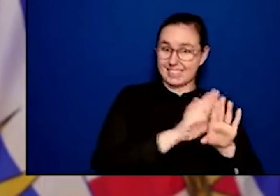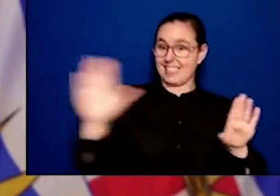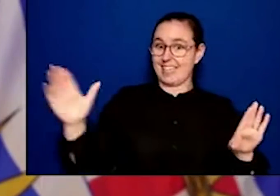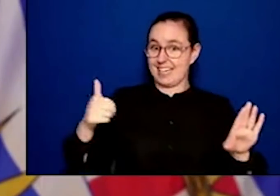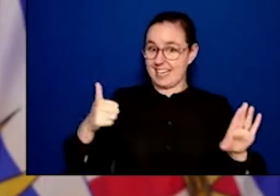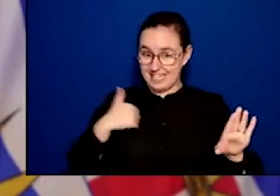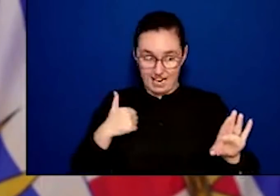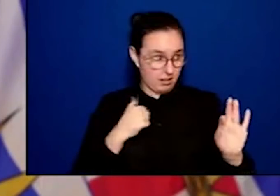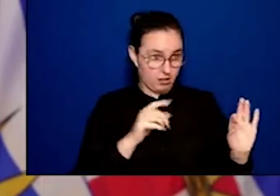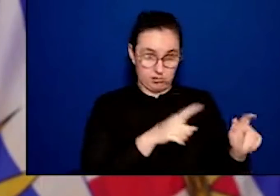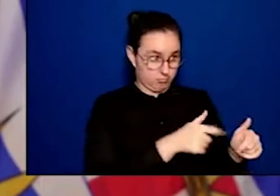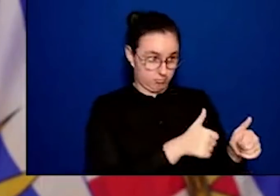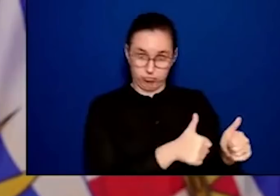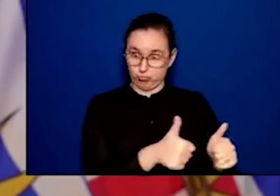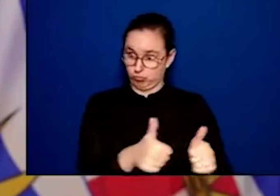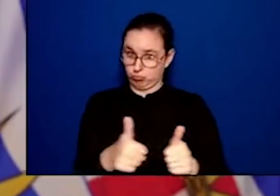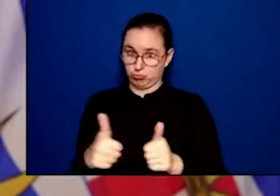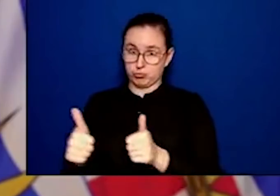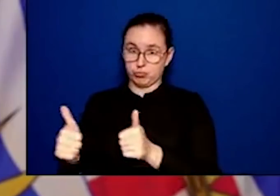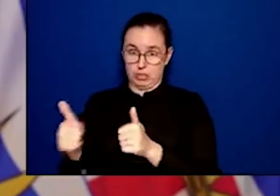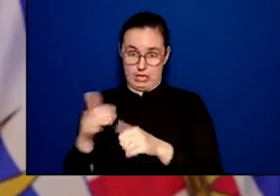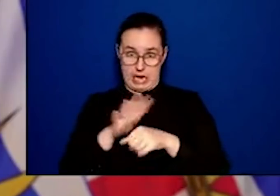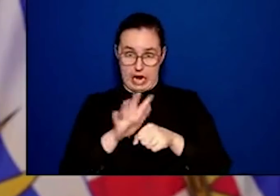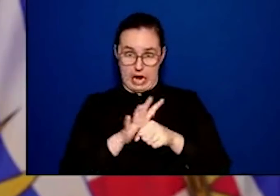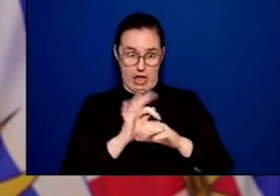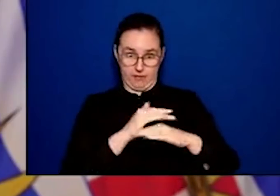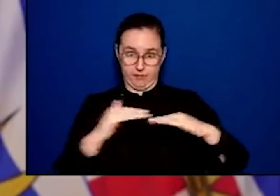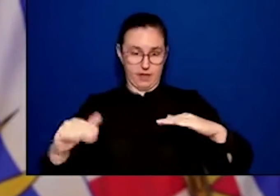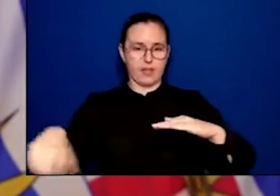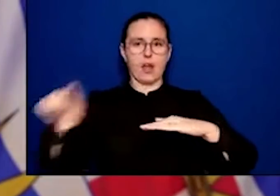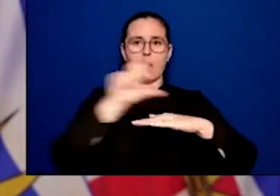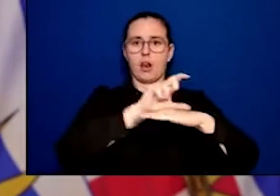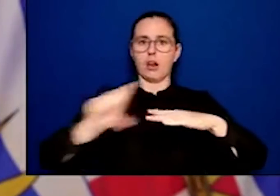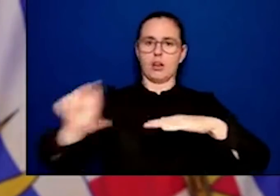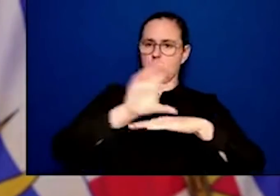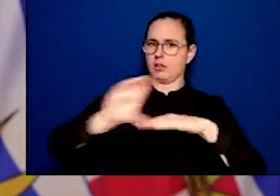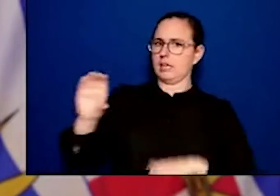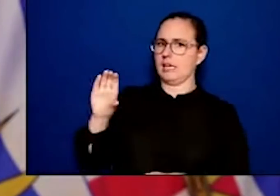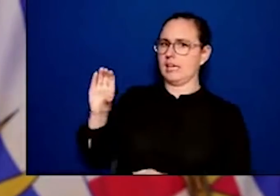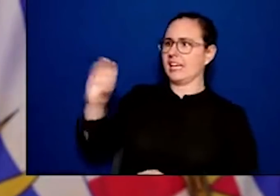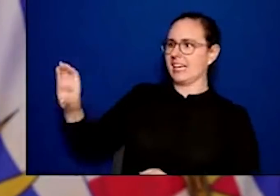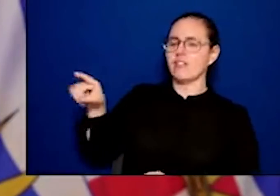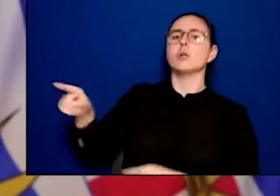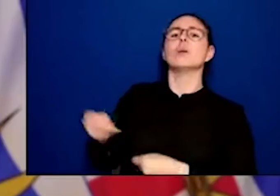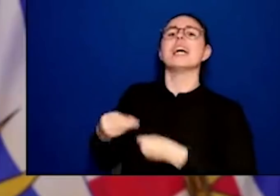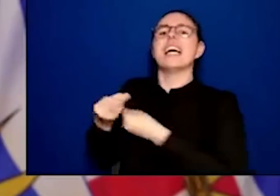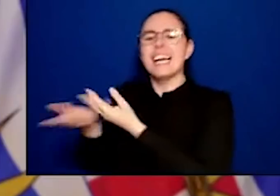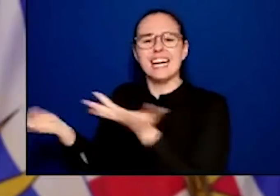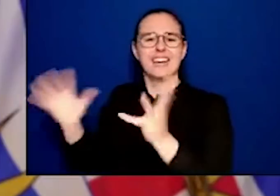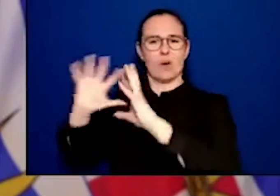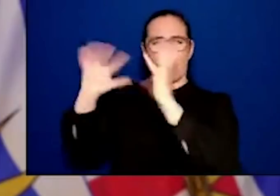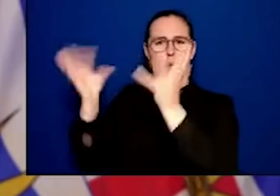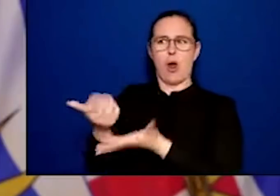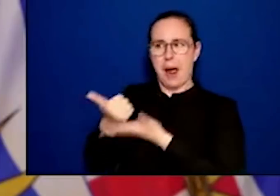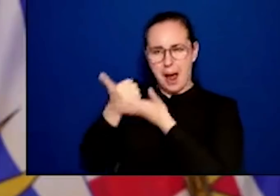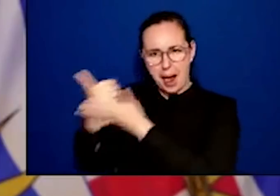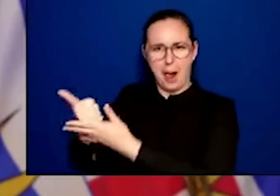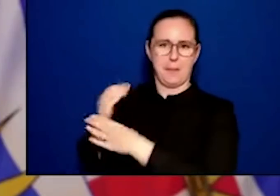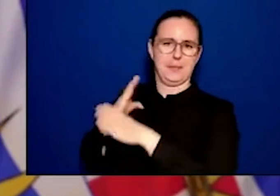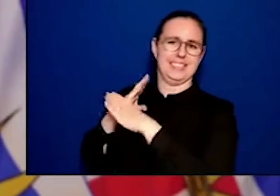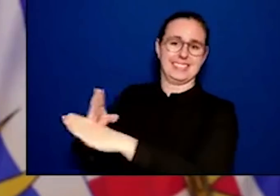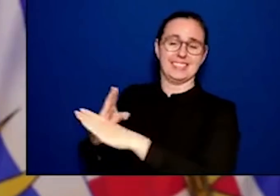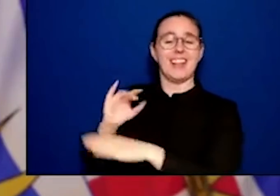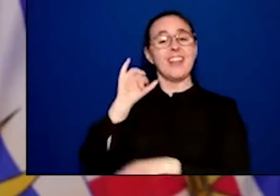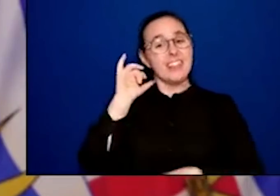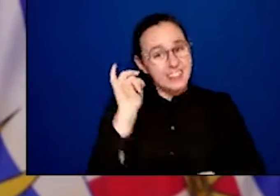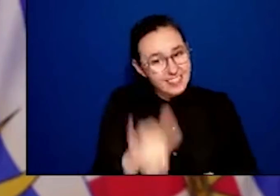and protected against this virus. That is the only way that we will get out of this global pandemic, and it's important that we do our part